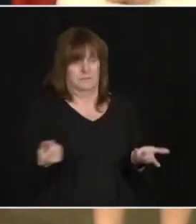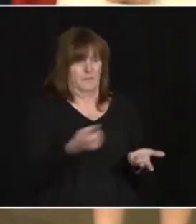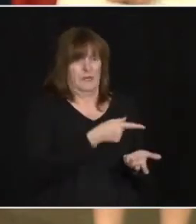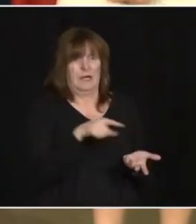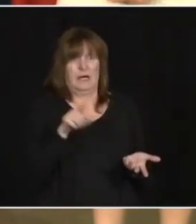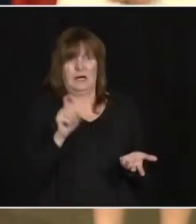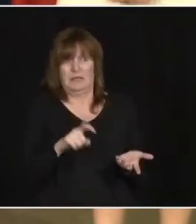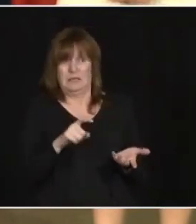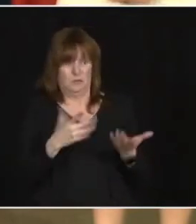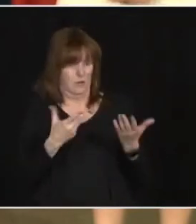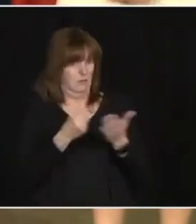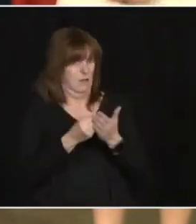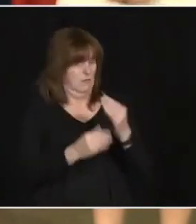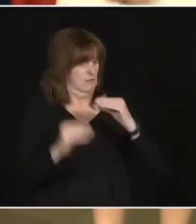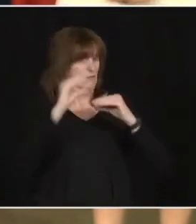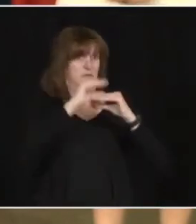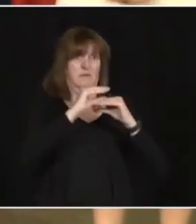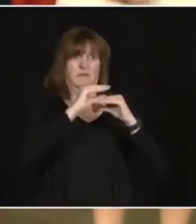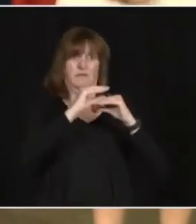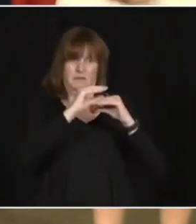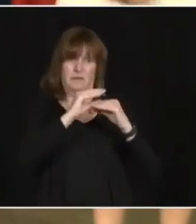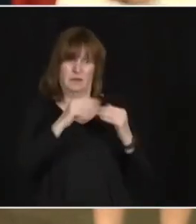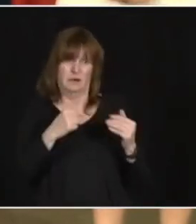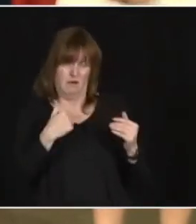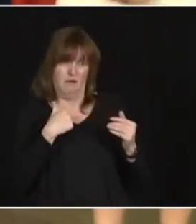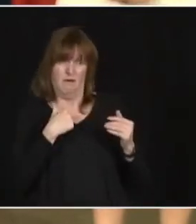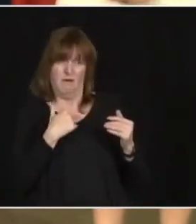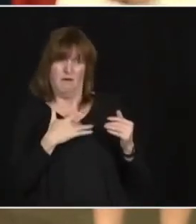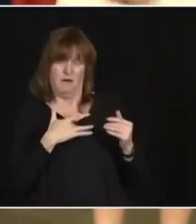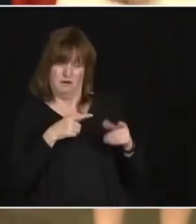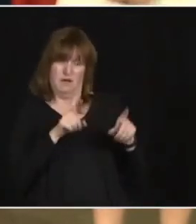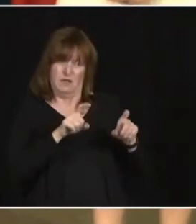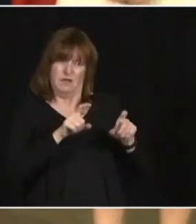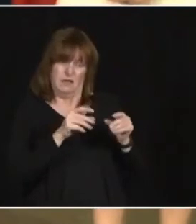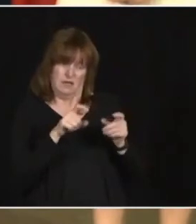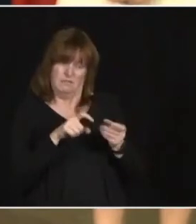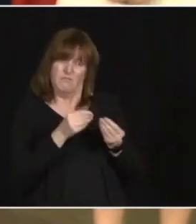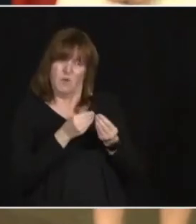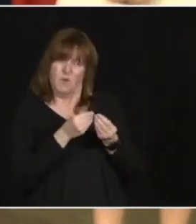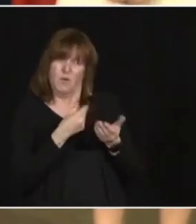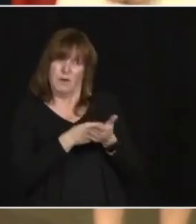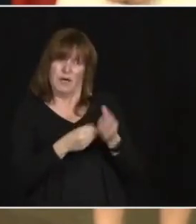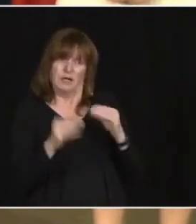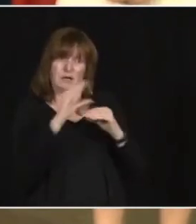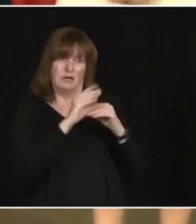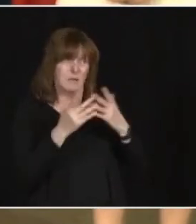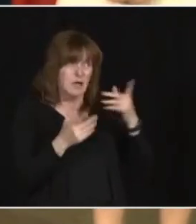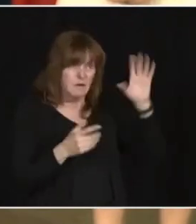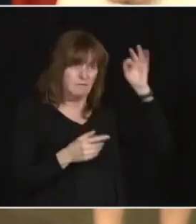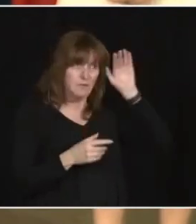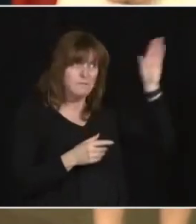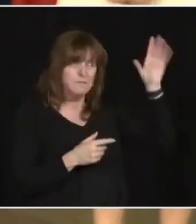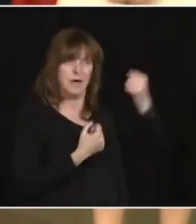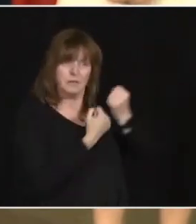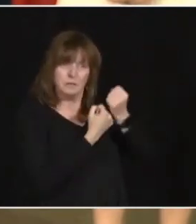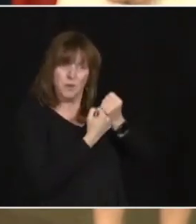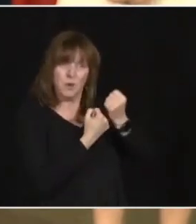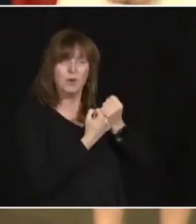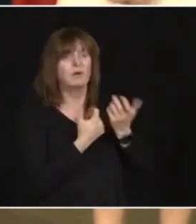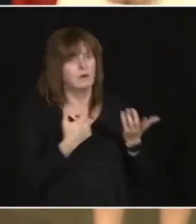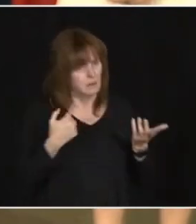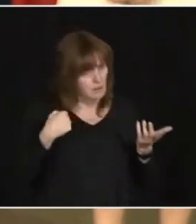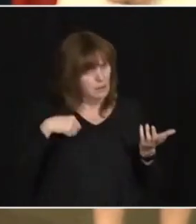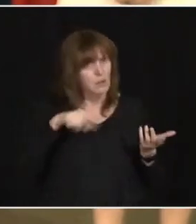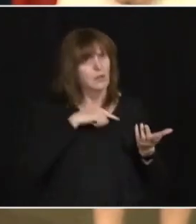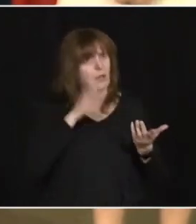their wages enhanced, in my opinion. So we need their support. We need the federal support, and yes, we'll come to the table as well. But I